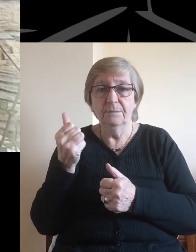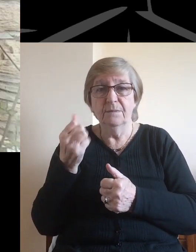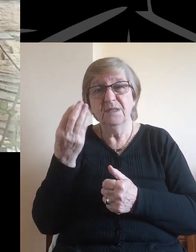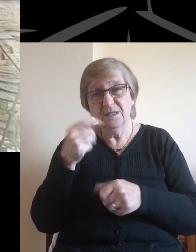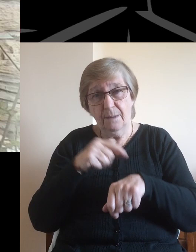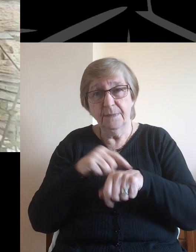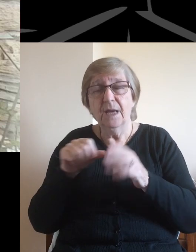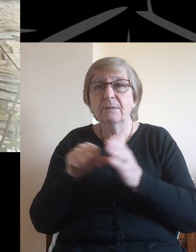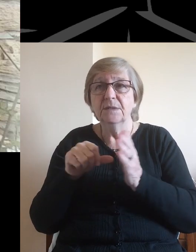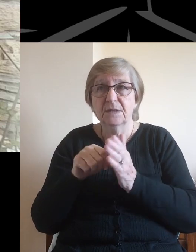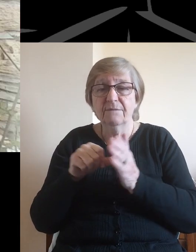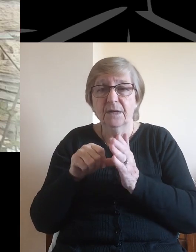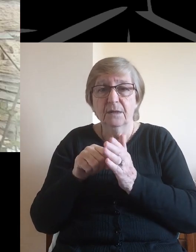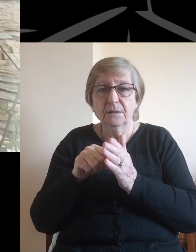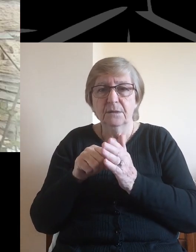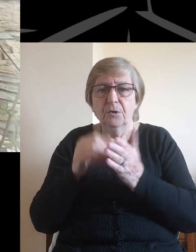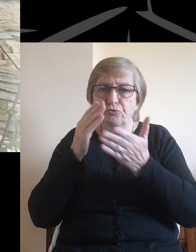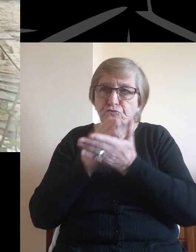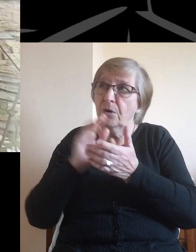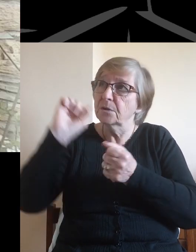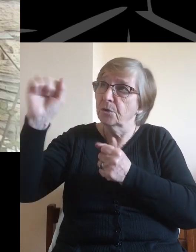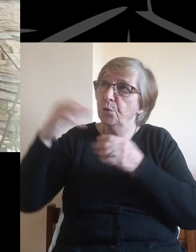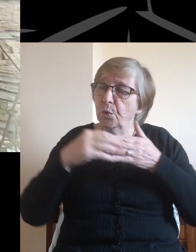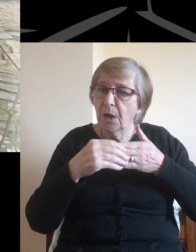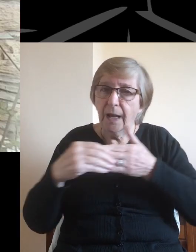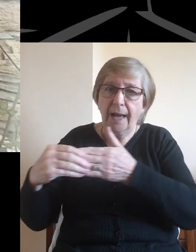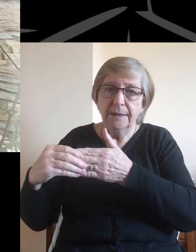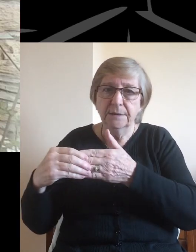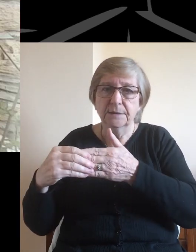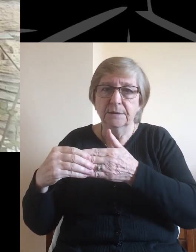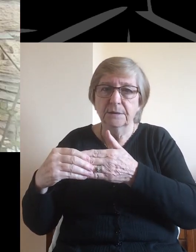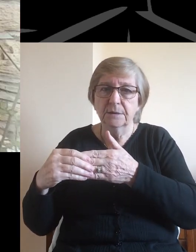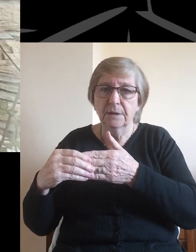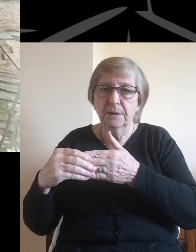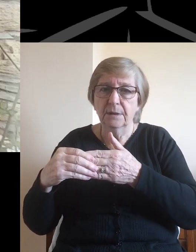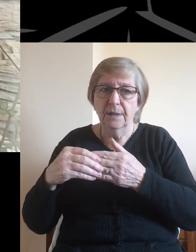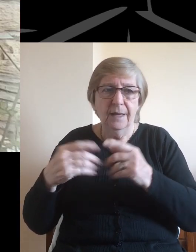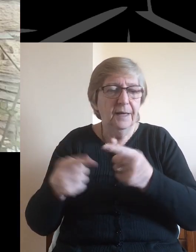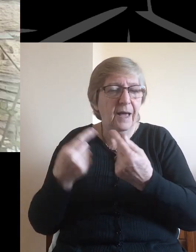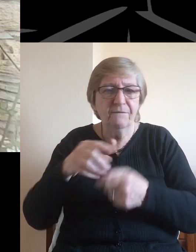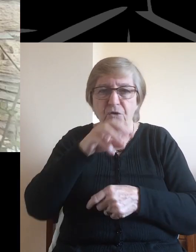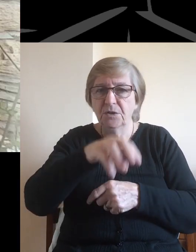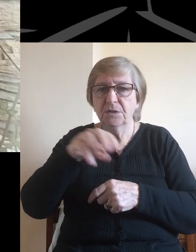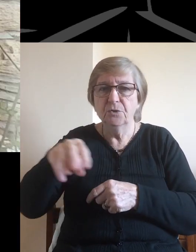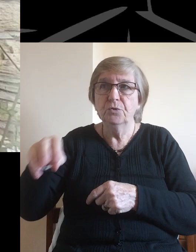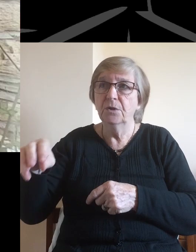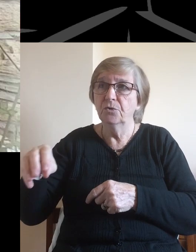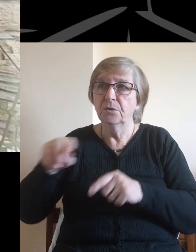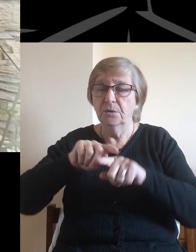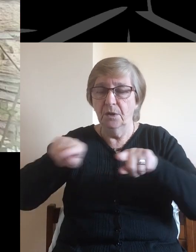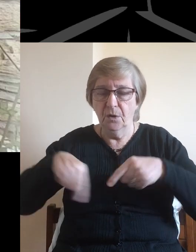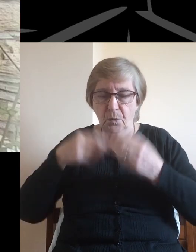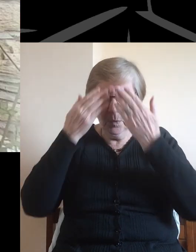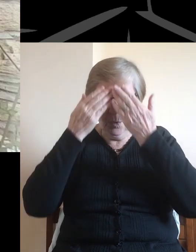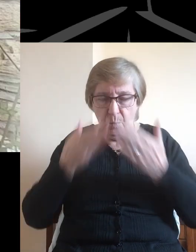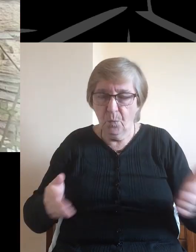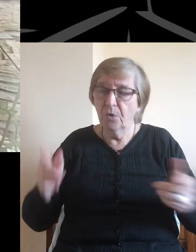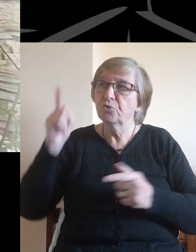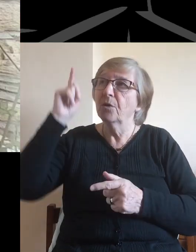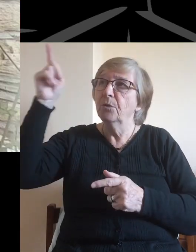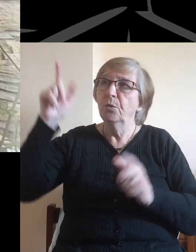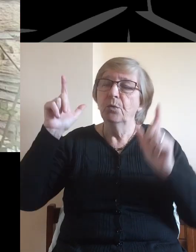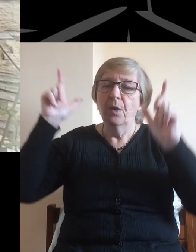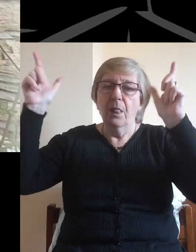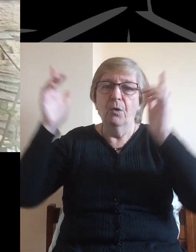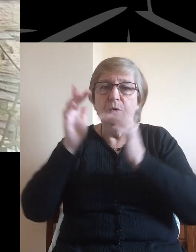your wisdom even when it's difficult. We trust in your guidance and your providence in each situation, and